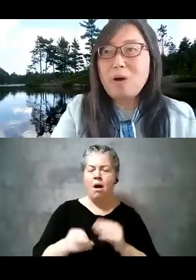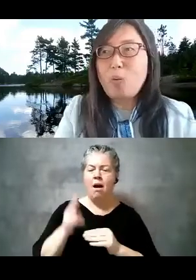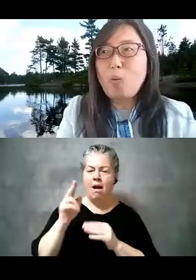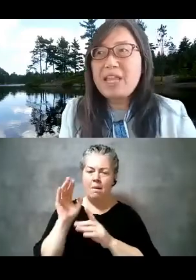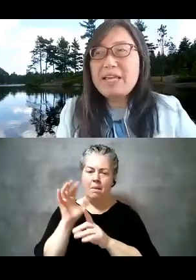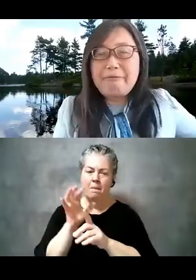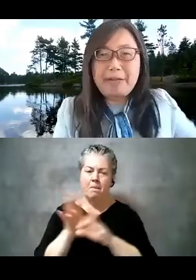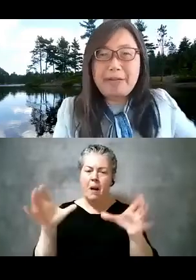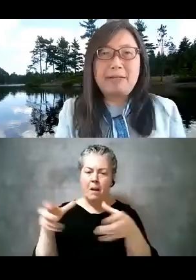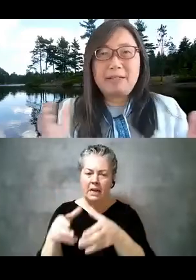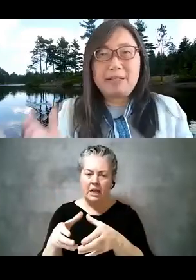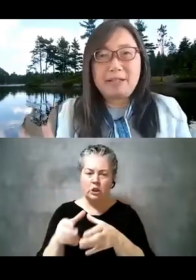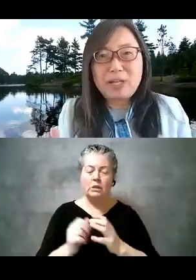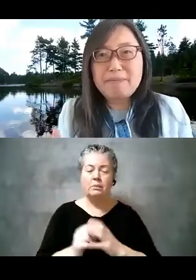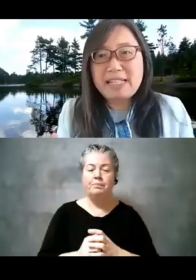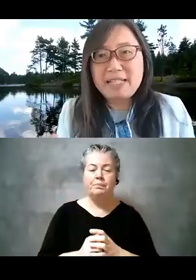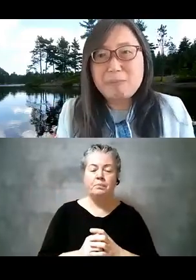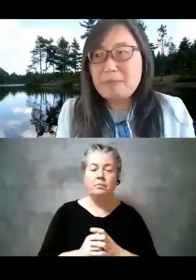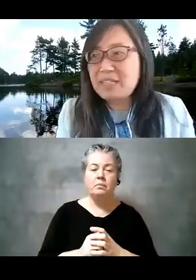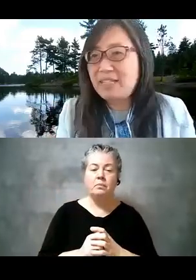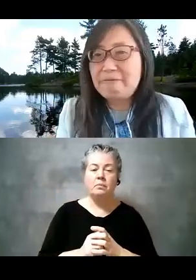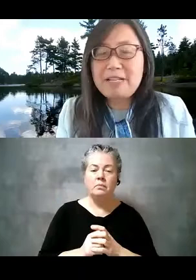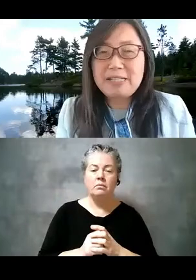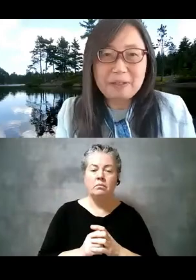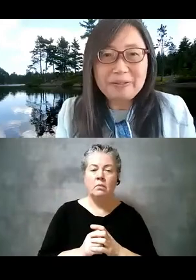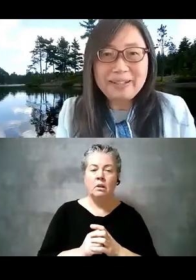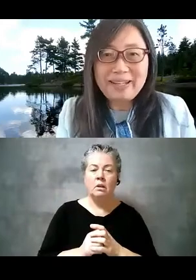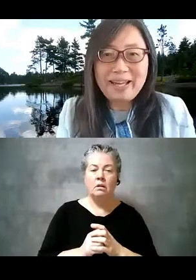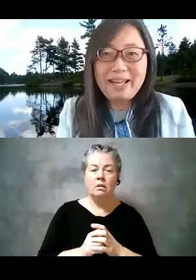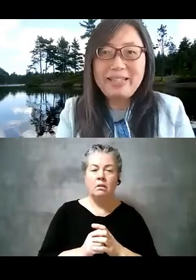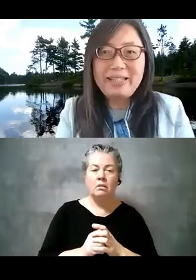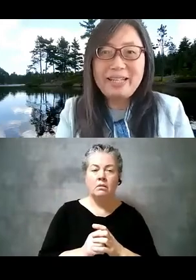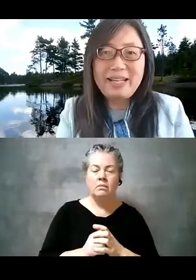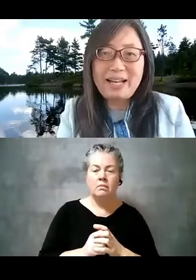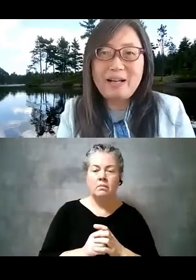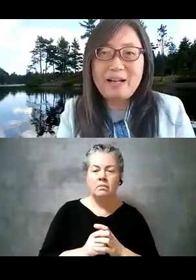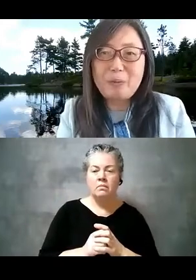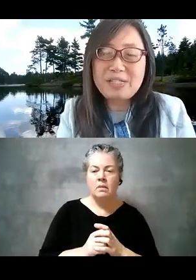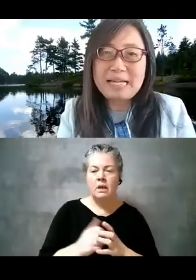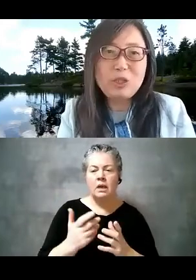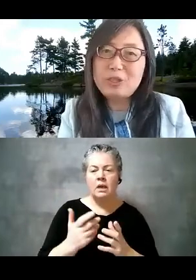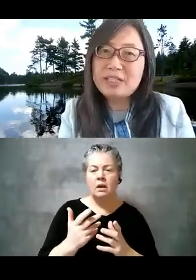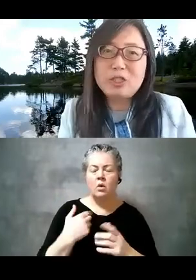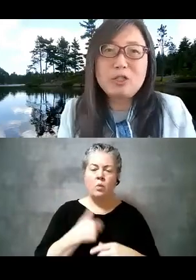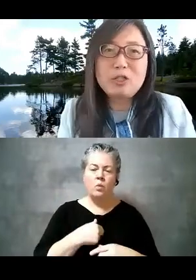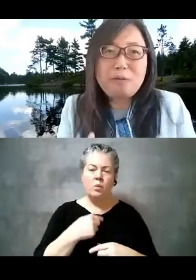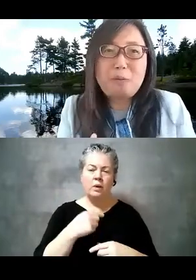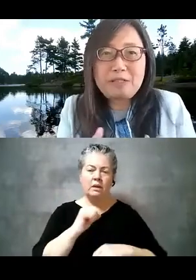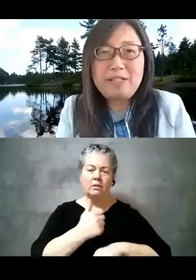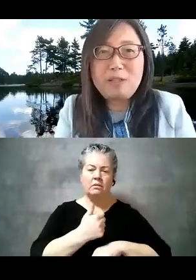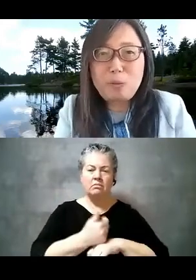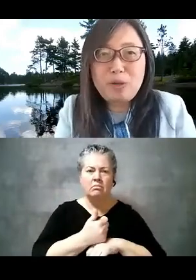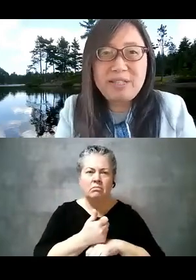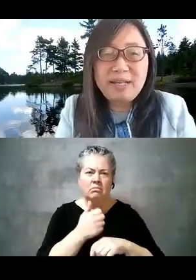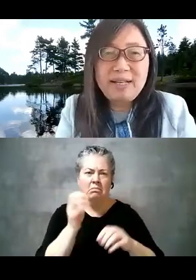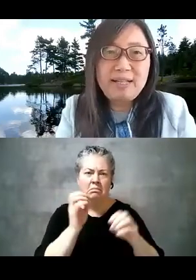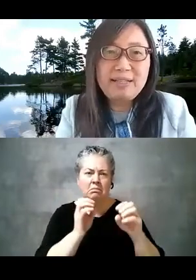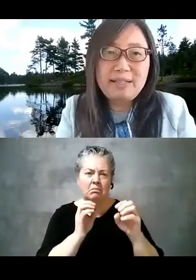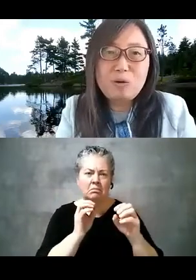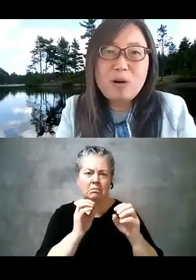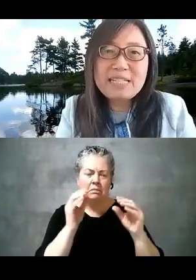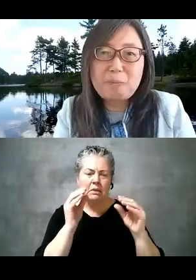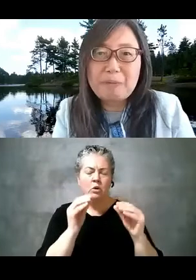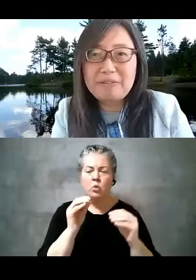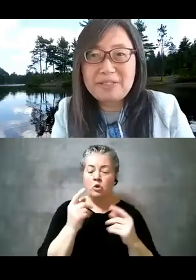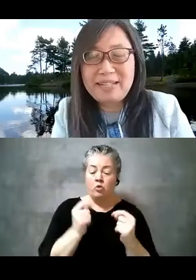So what if a randomized experiment is infeasible? And we said, you can still try to proceed with